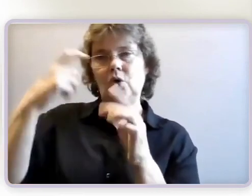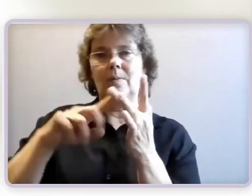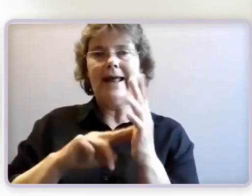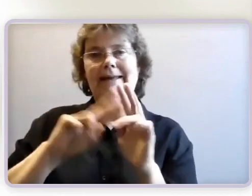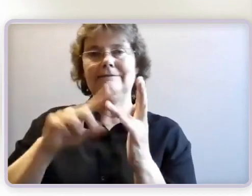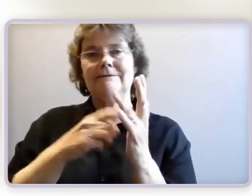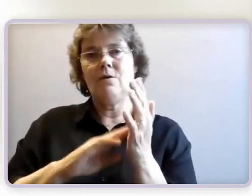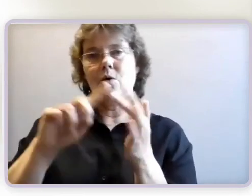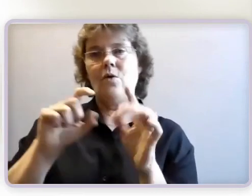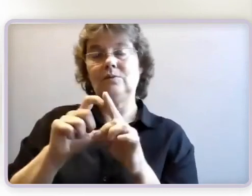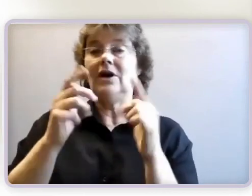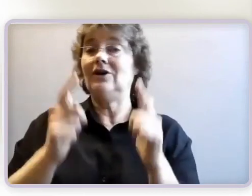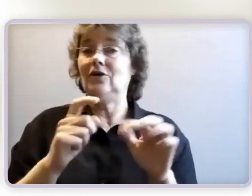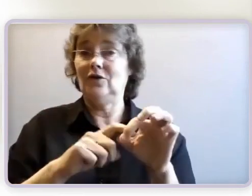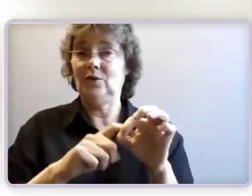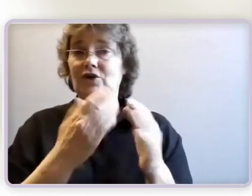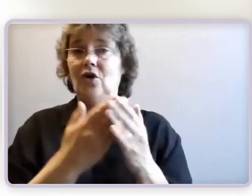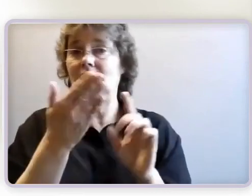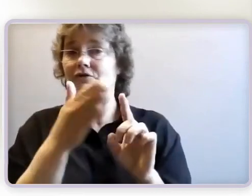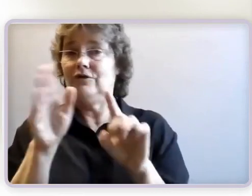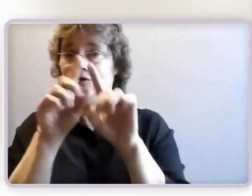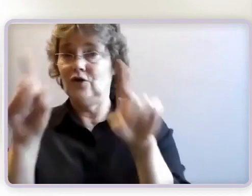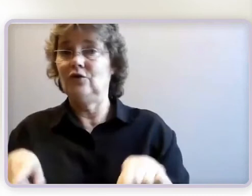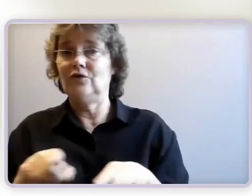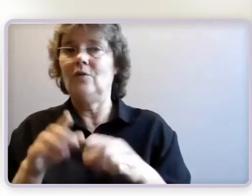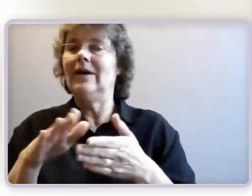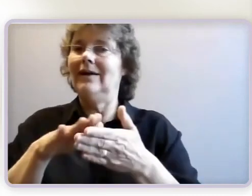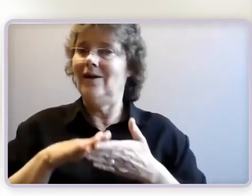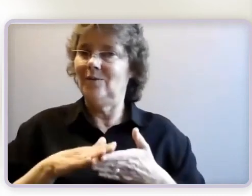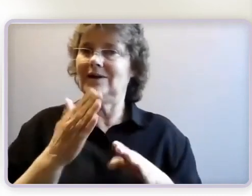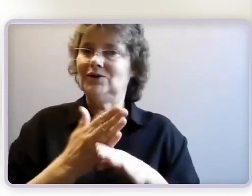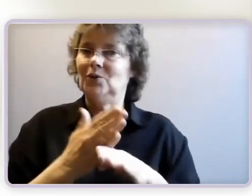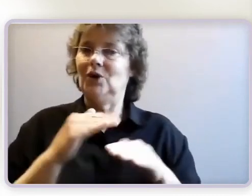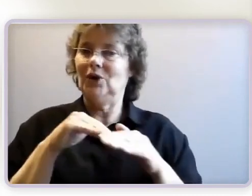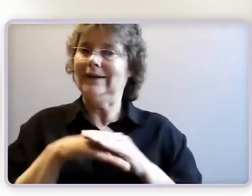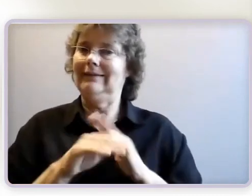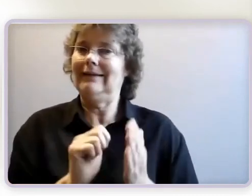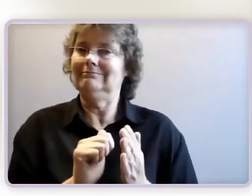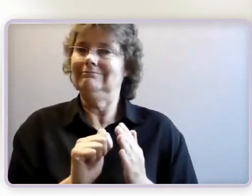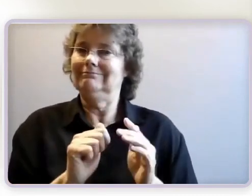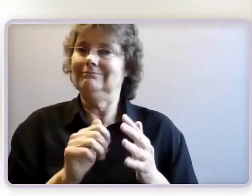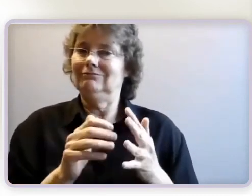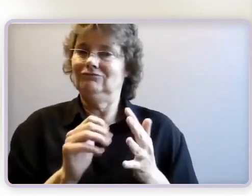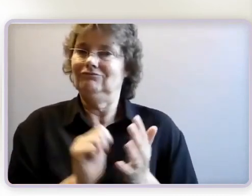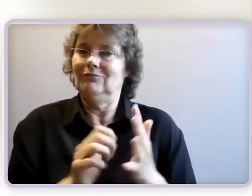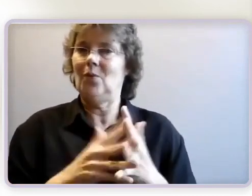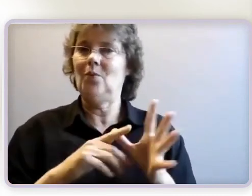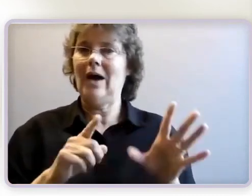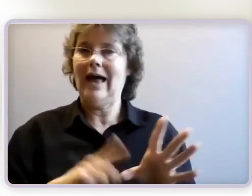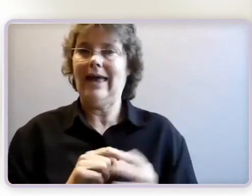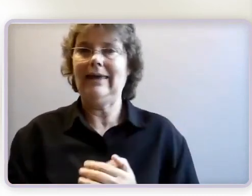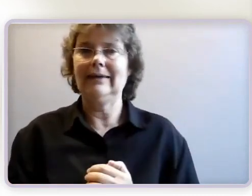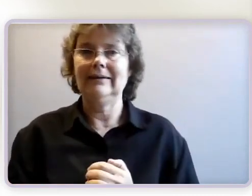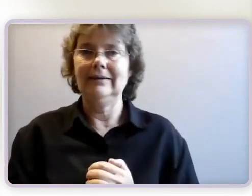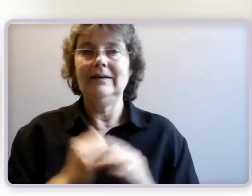do that. So the referral form gives